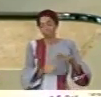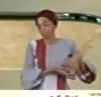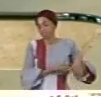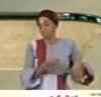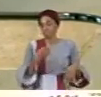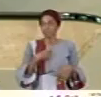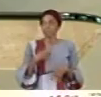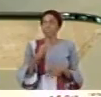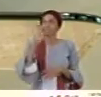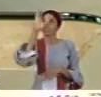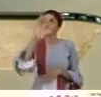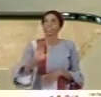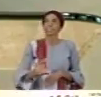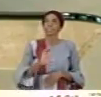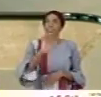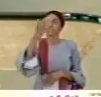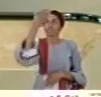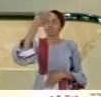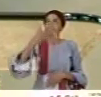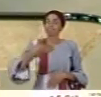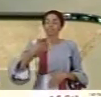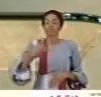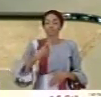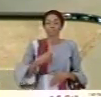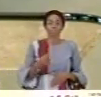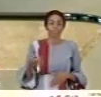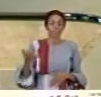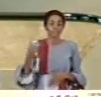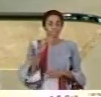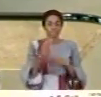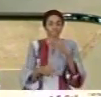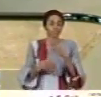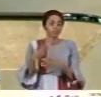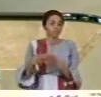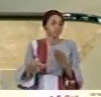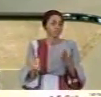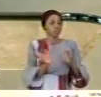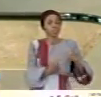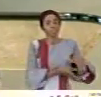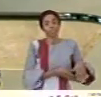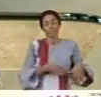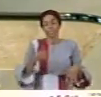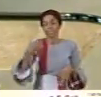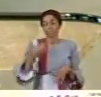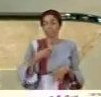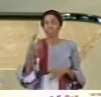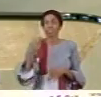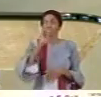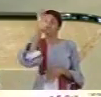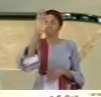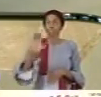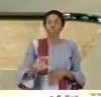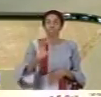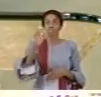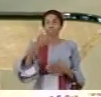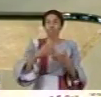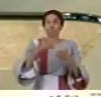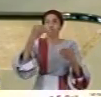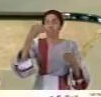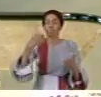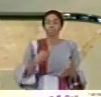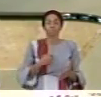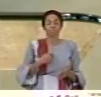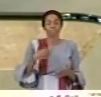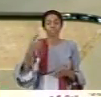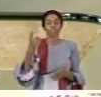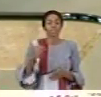the cross before me, the world behind me, the cross before me,